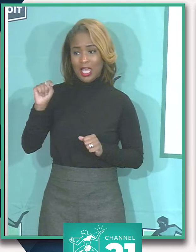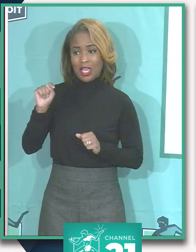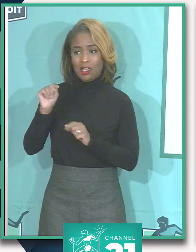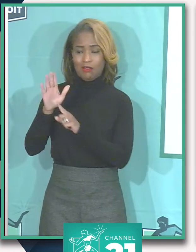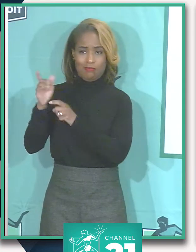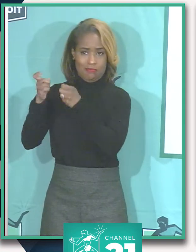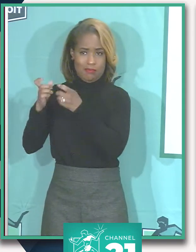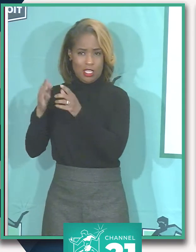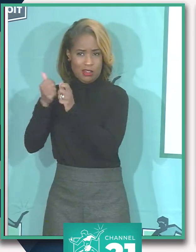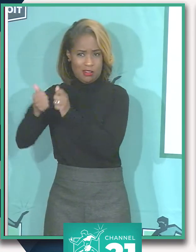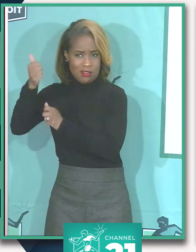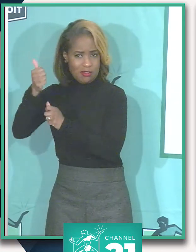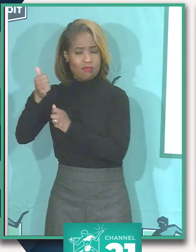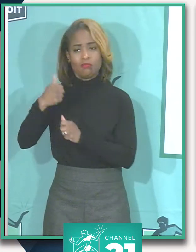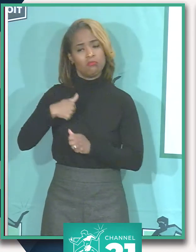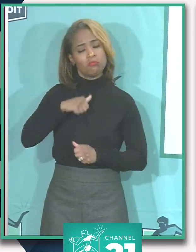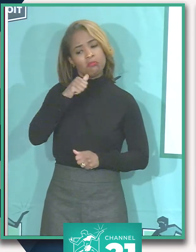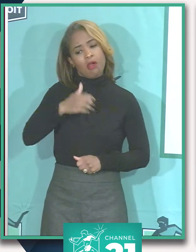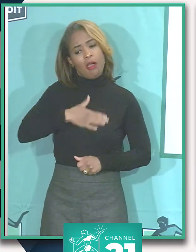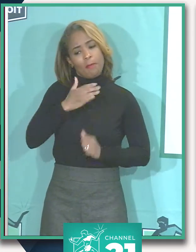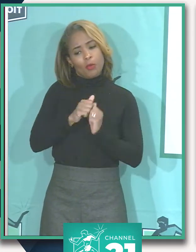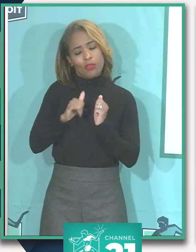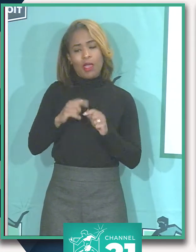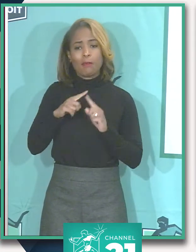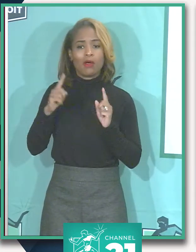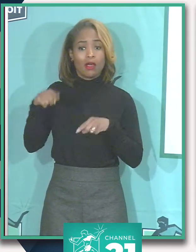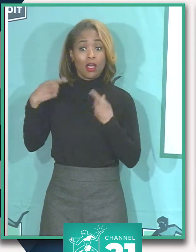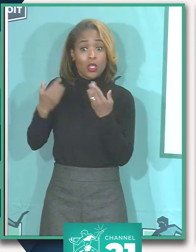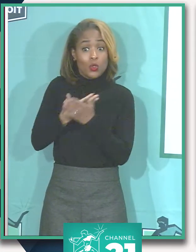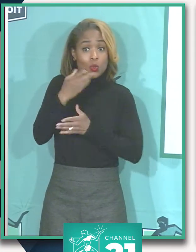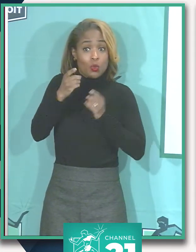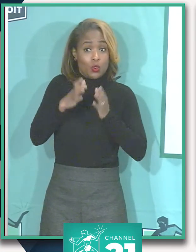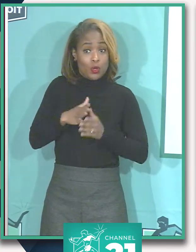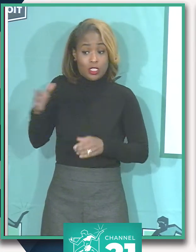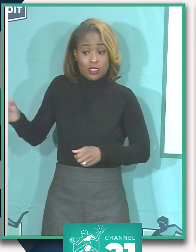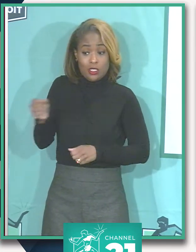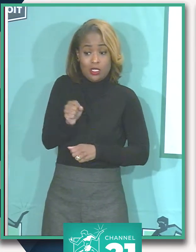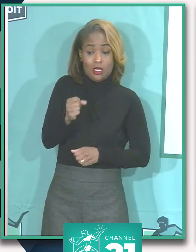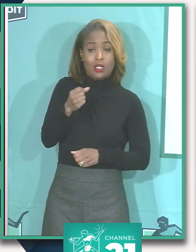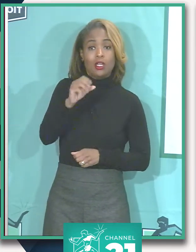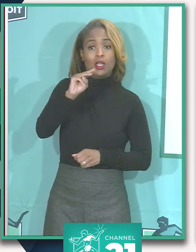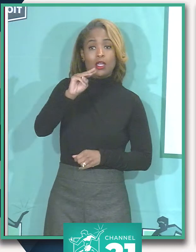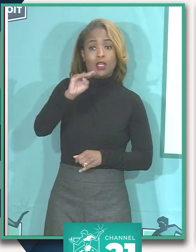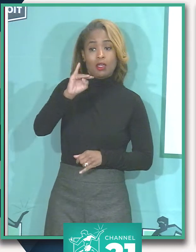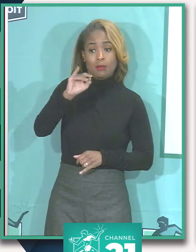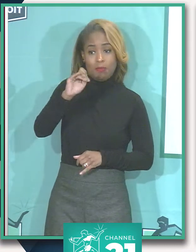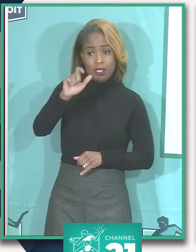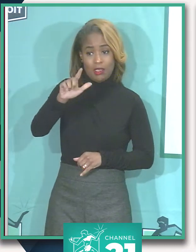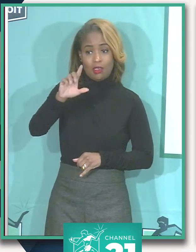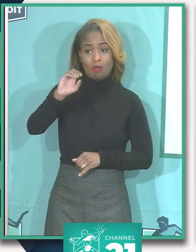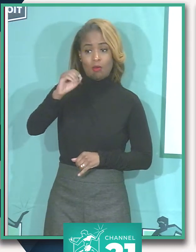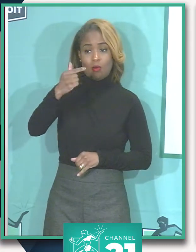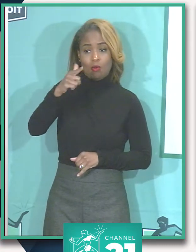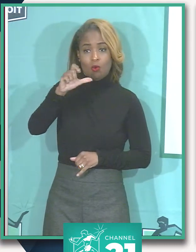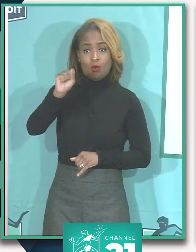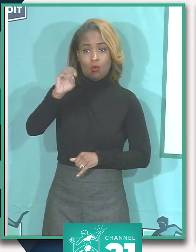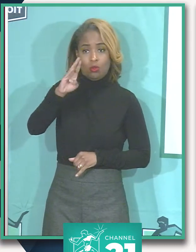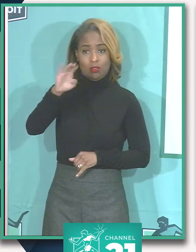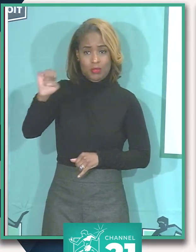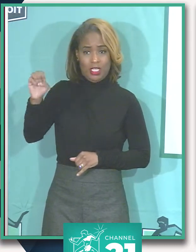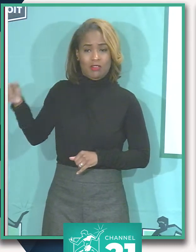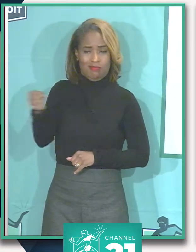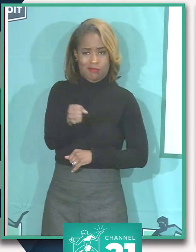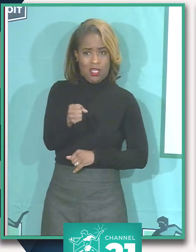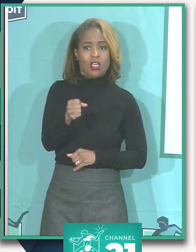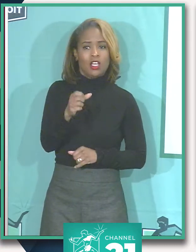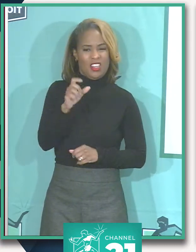about. But since the new director of DDOT, Michael Oglesby, came in, it has started to change. And I think almost from the time he